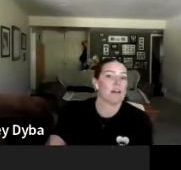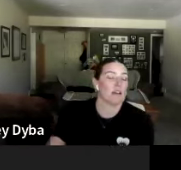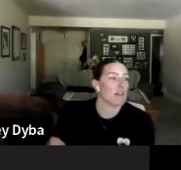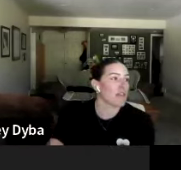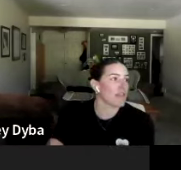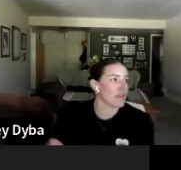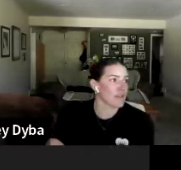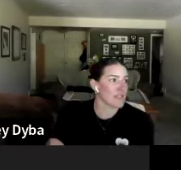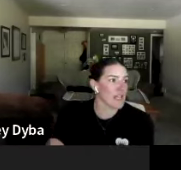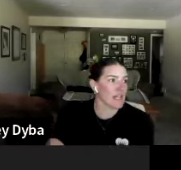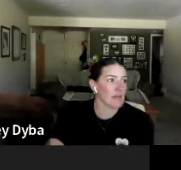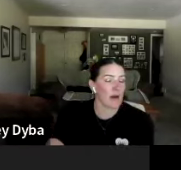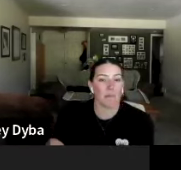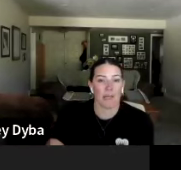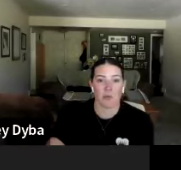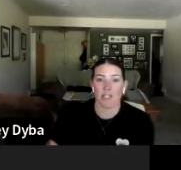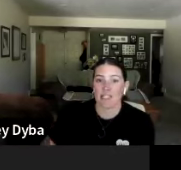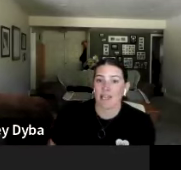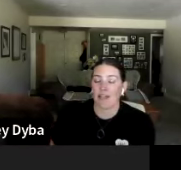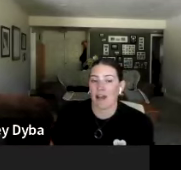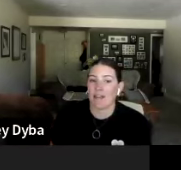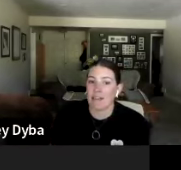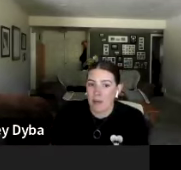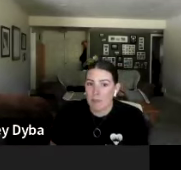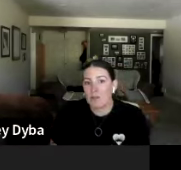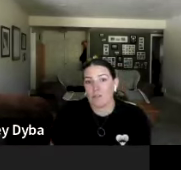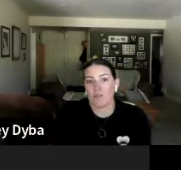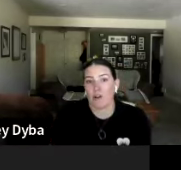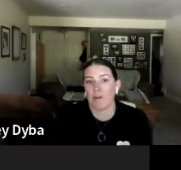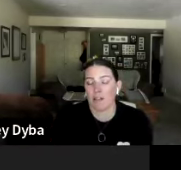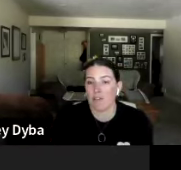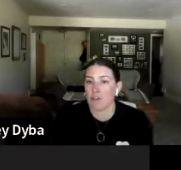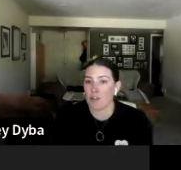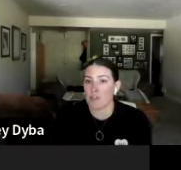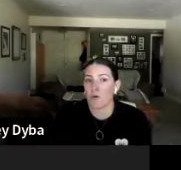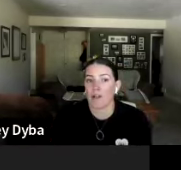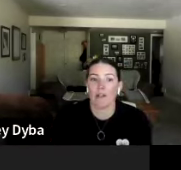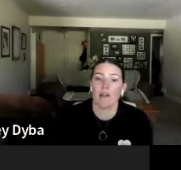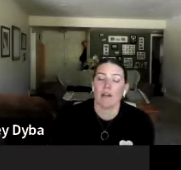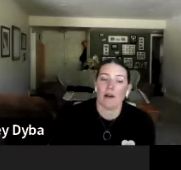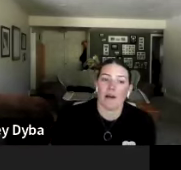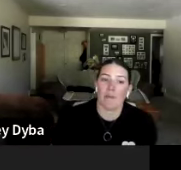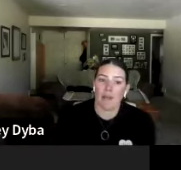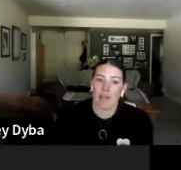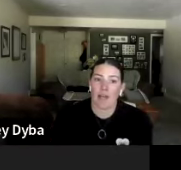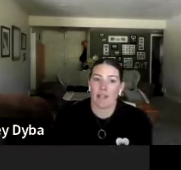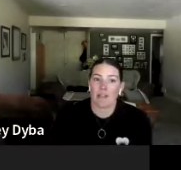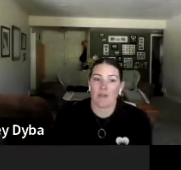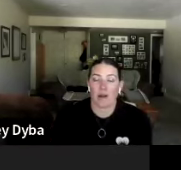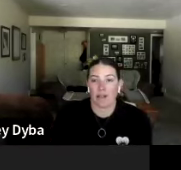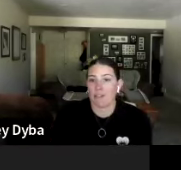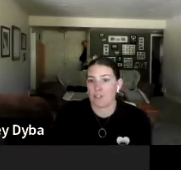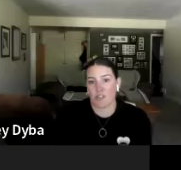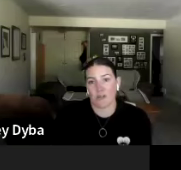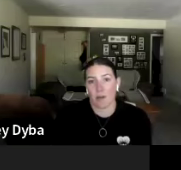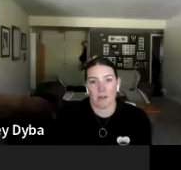next Thursday, May 22nd at the Capitol from 11:30 to 1. And